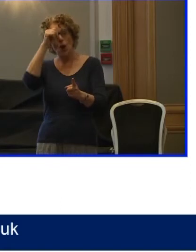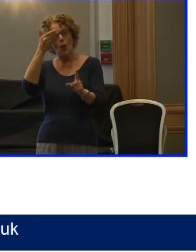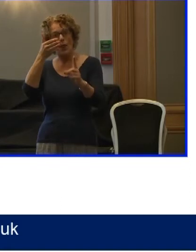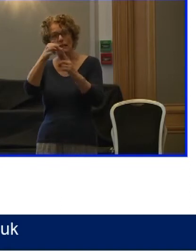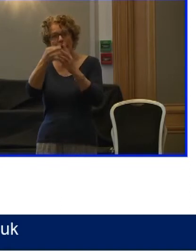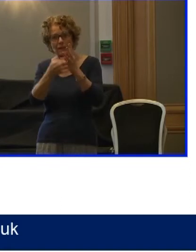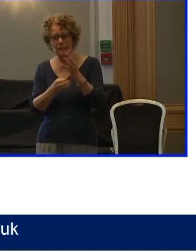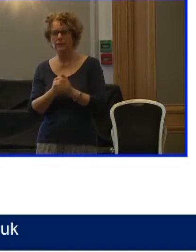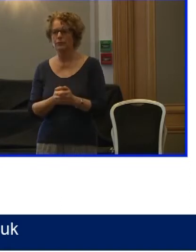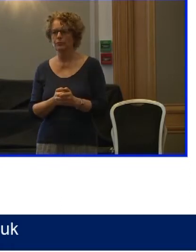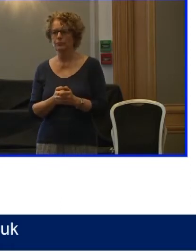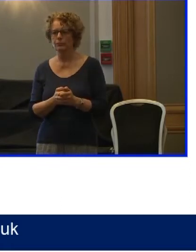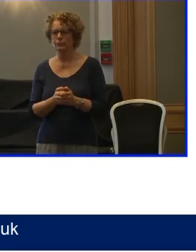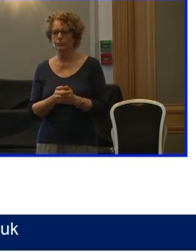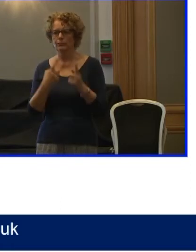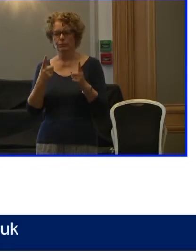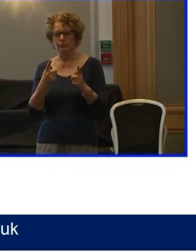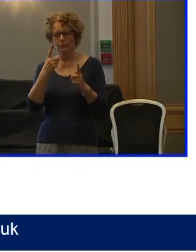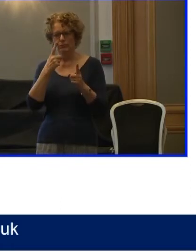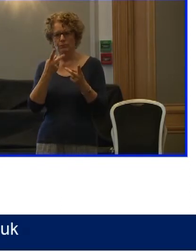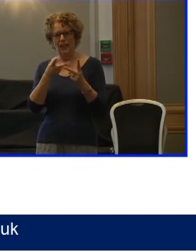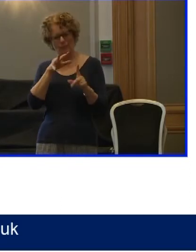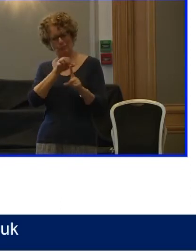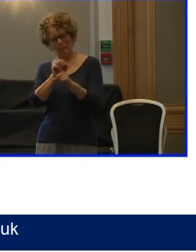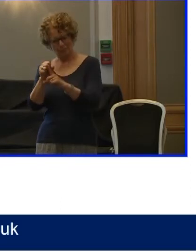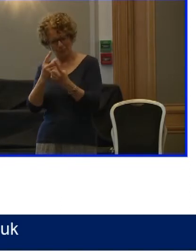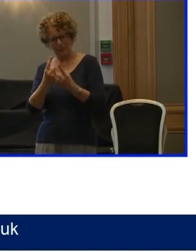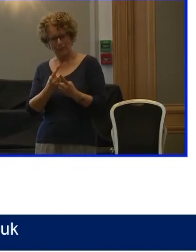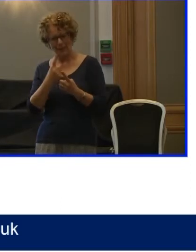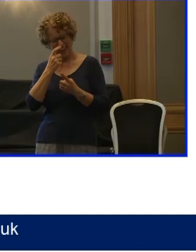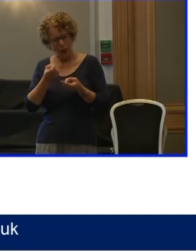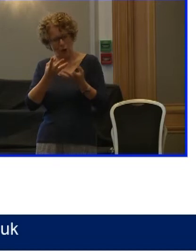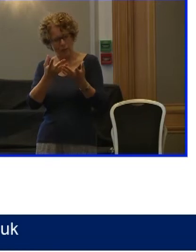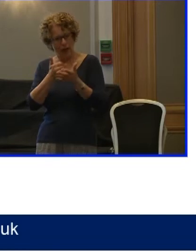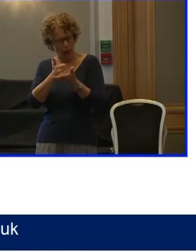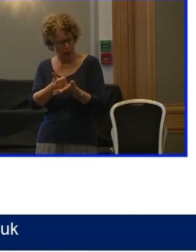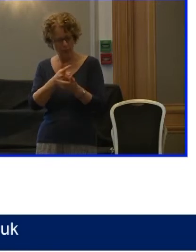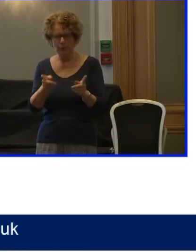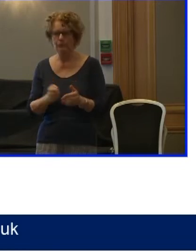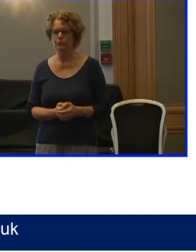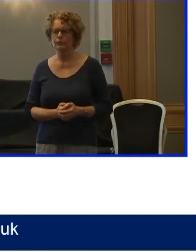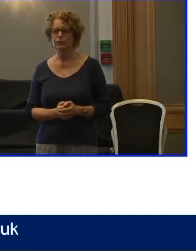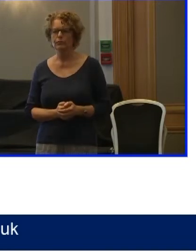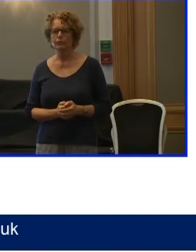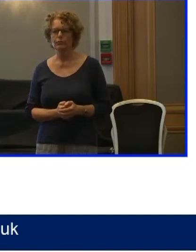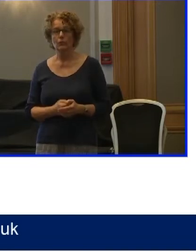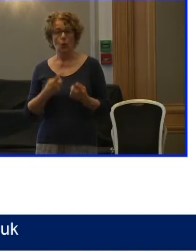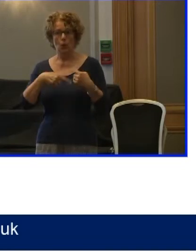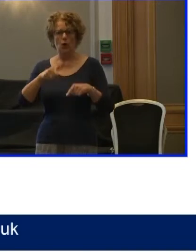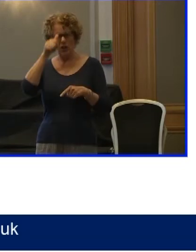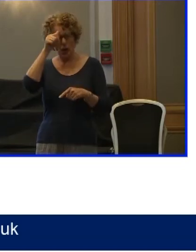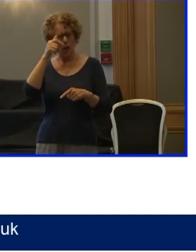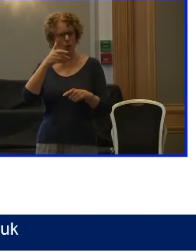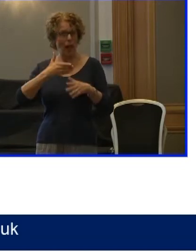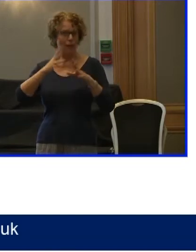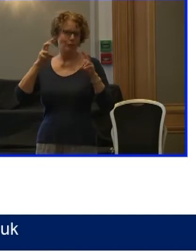them. And you do have something that you can offer if you are picking up on that. And of course, we all know about the active listening. So if you